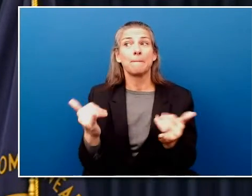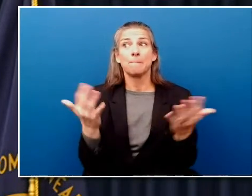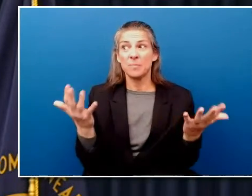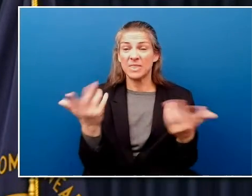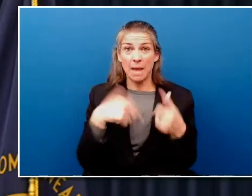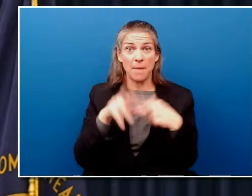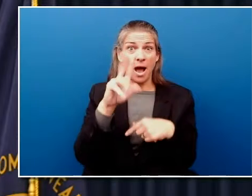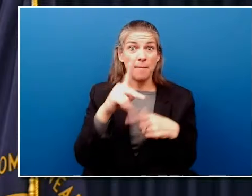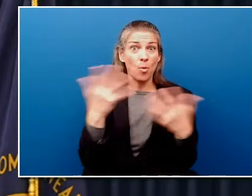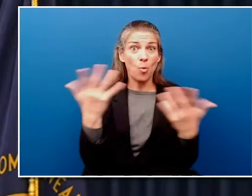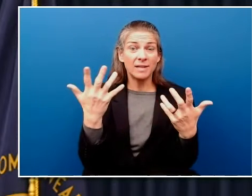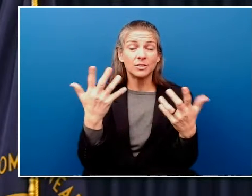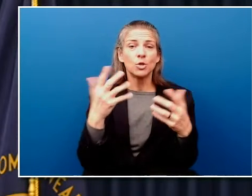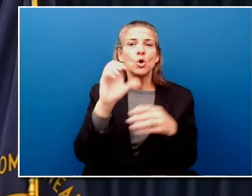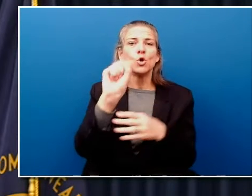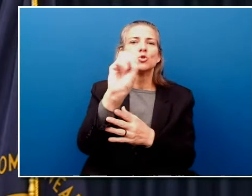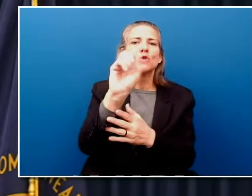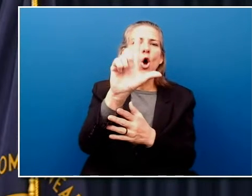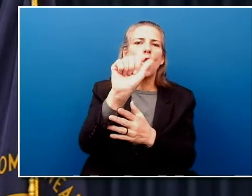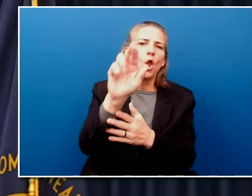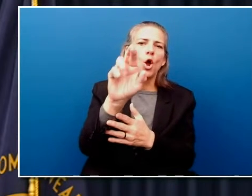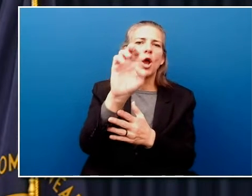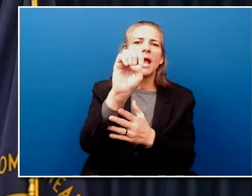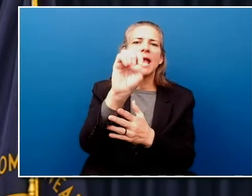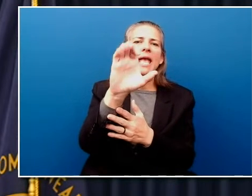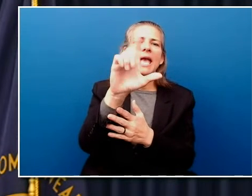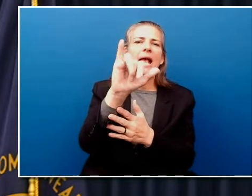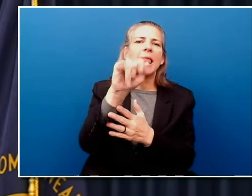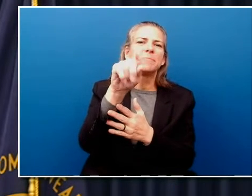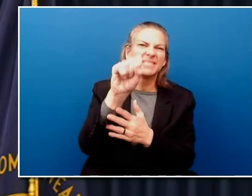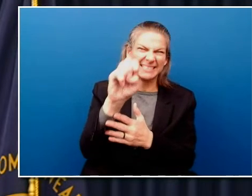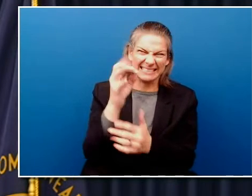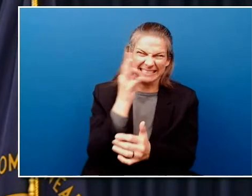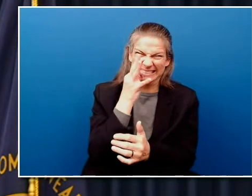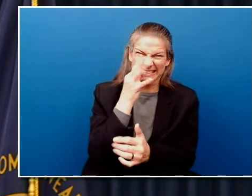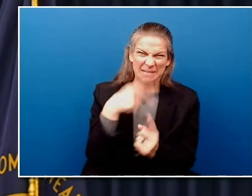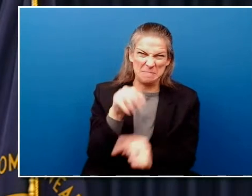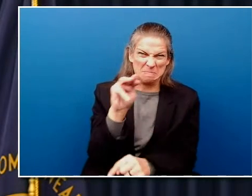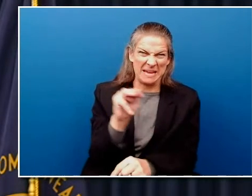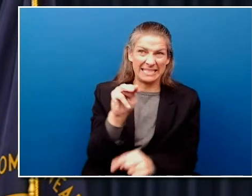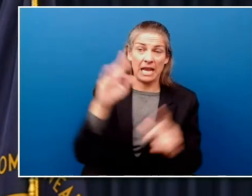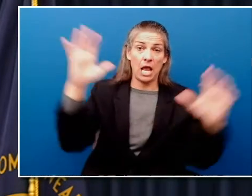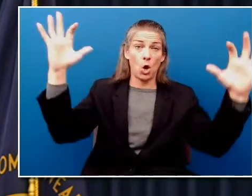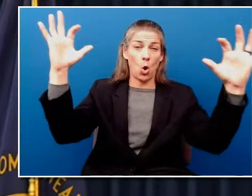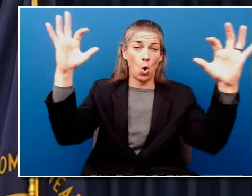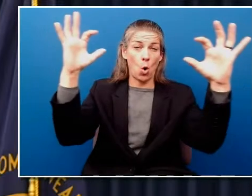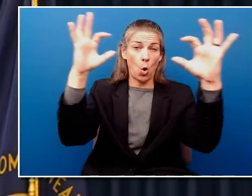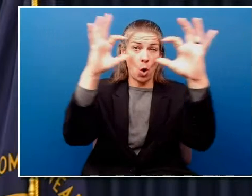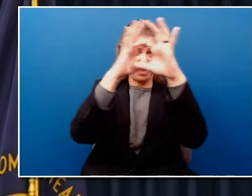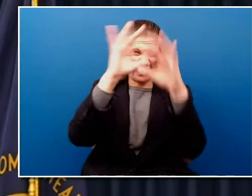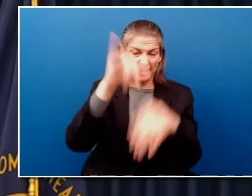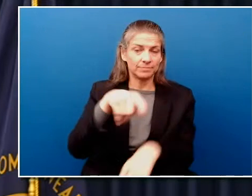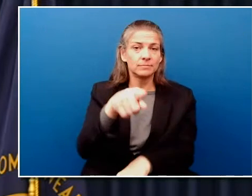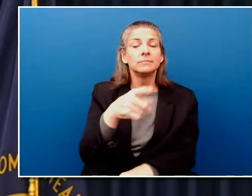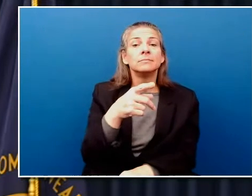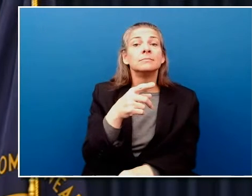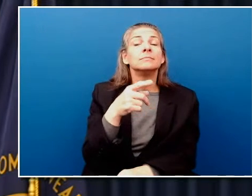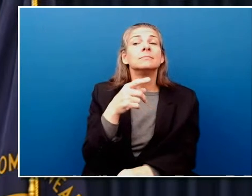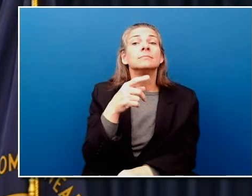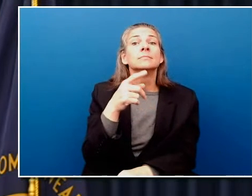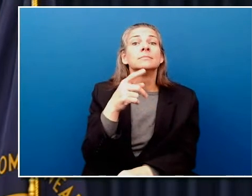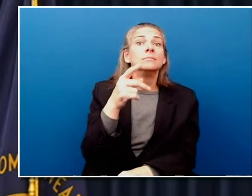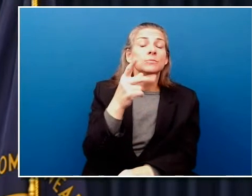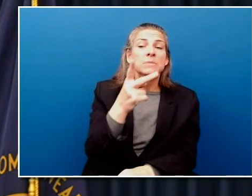eclipse. We're just days away. It's on Monday. We shared some ways last week you can make sure that it is safe and